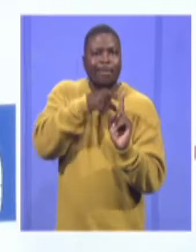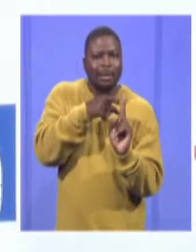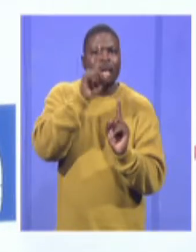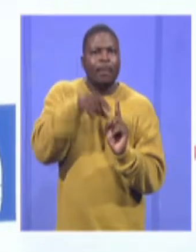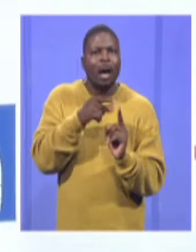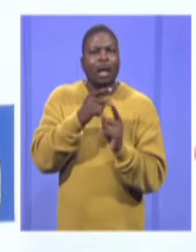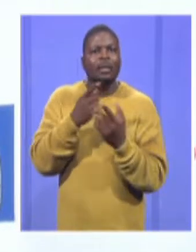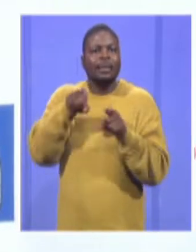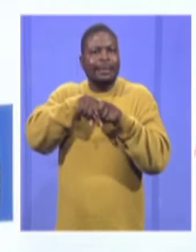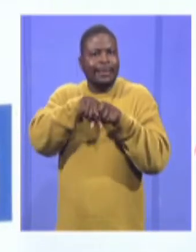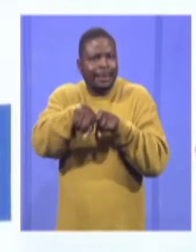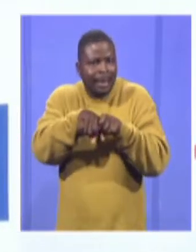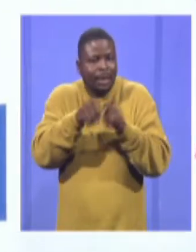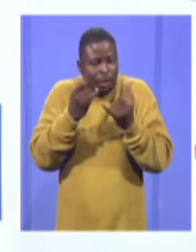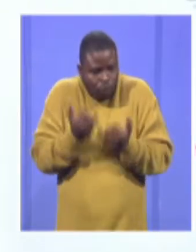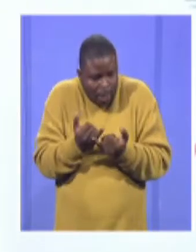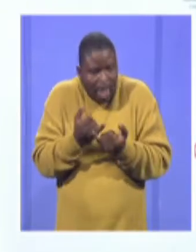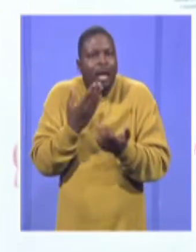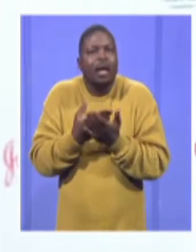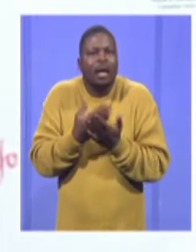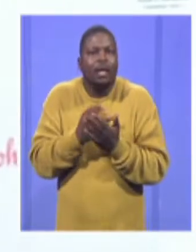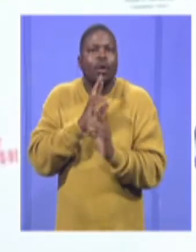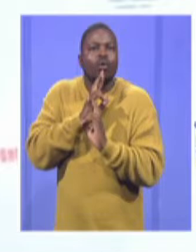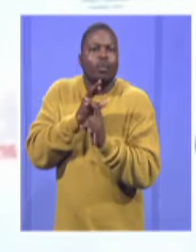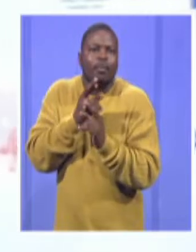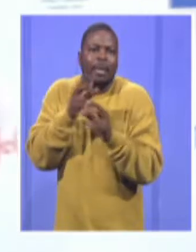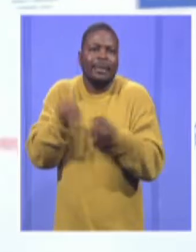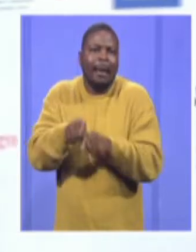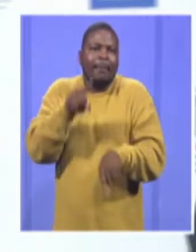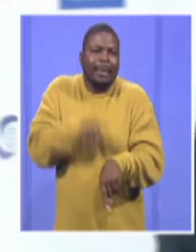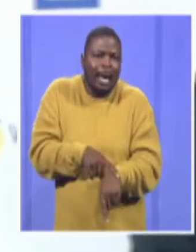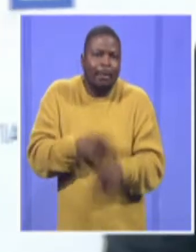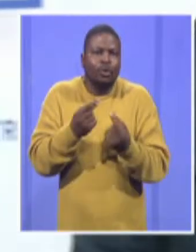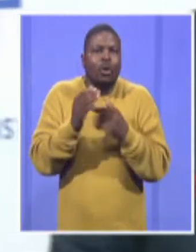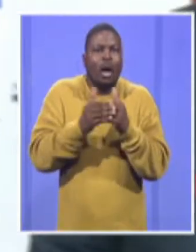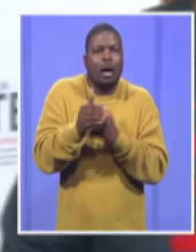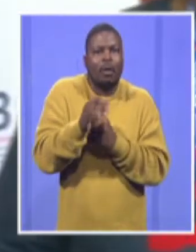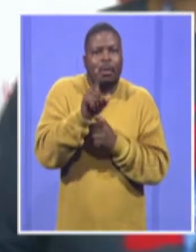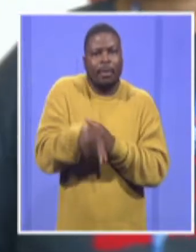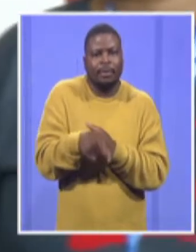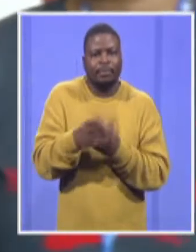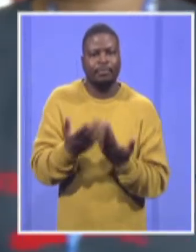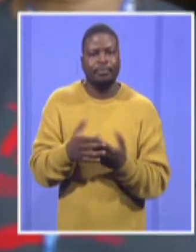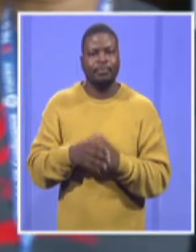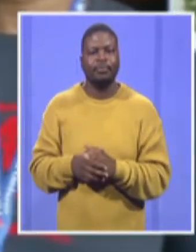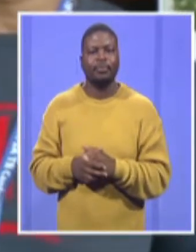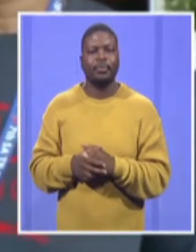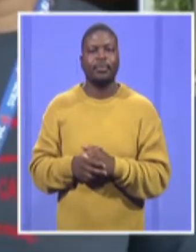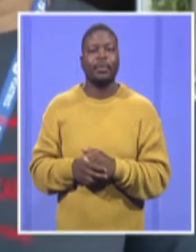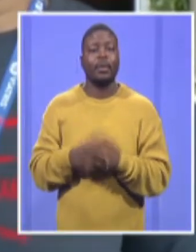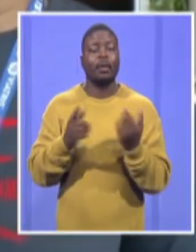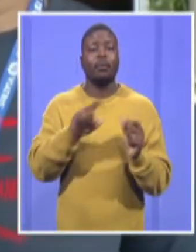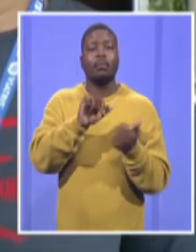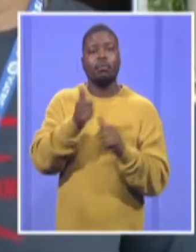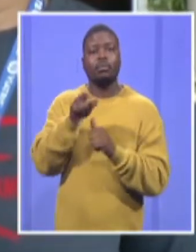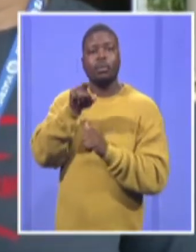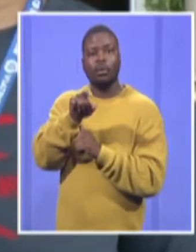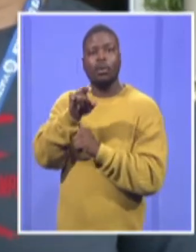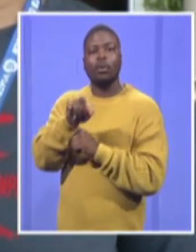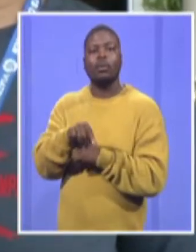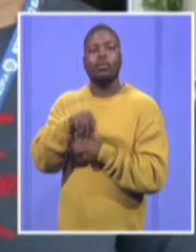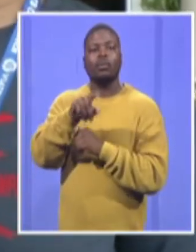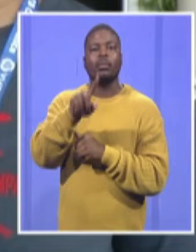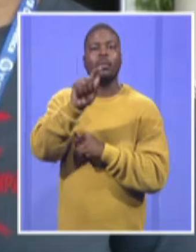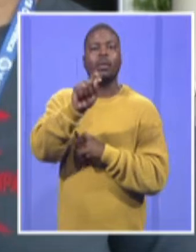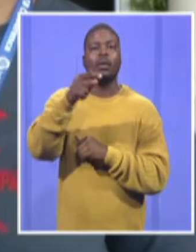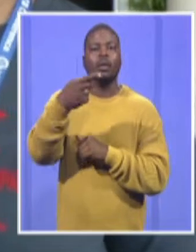faster? With me now to tell us more, I've got a very critical voice from civil society, Sibongile Shabalala. She's the national